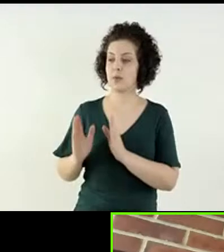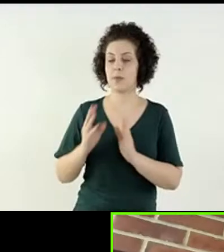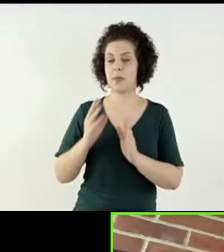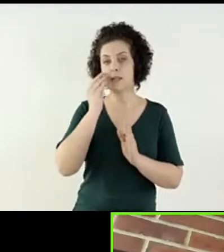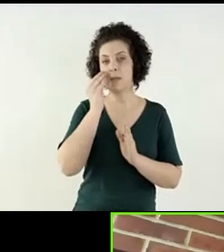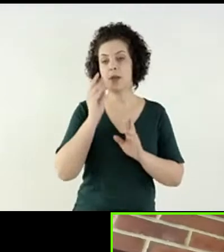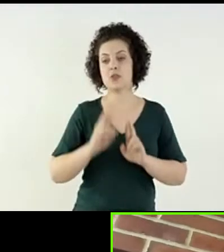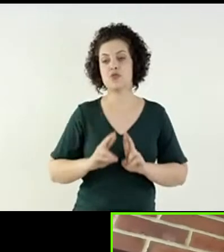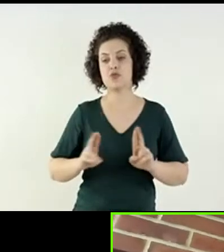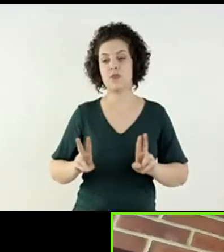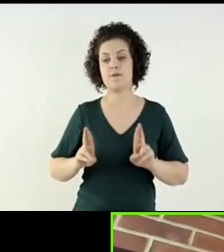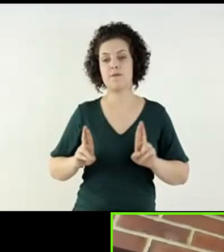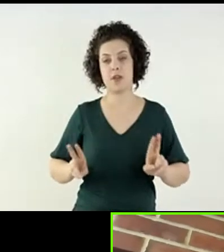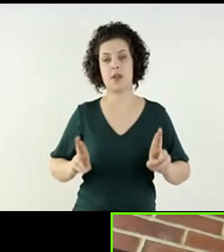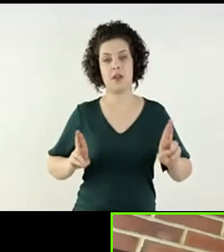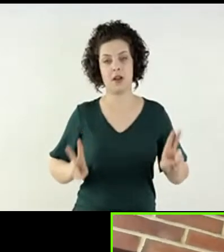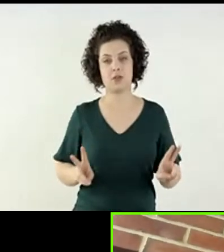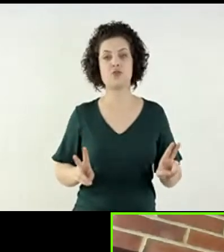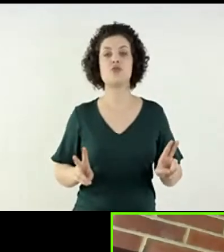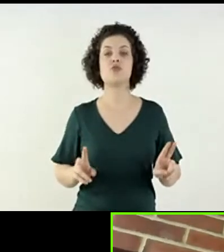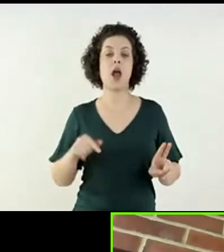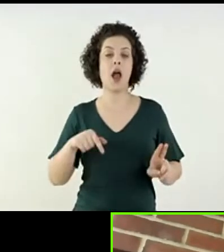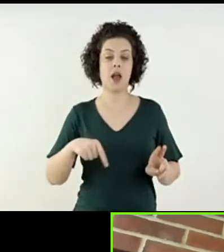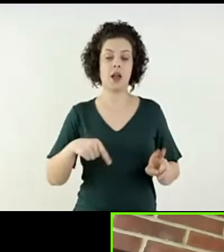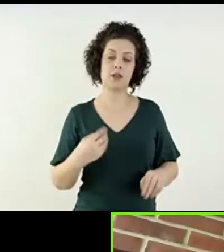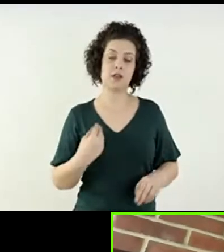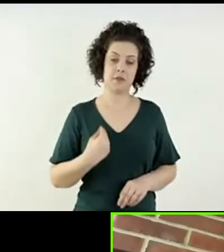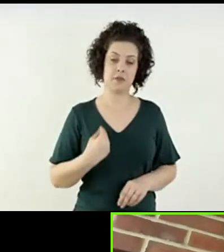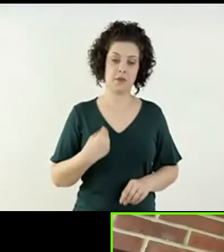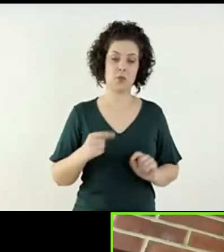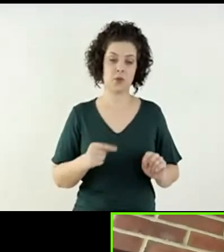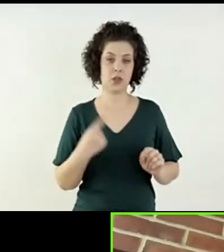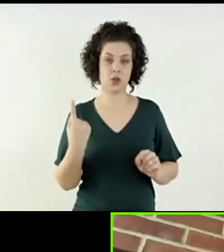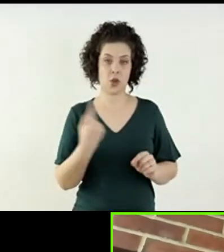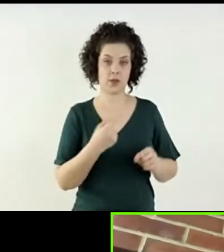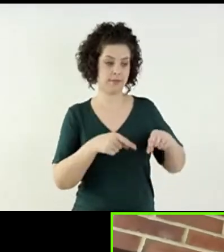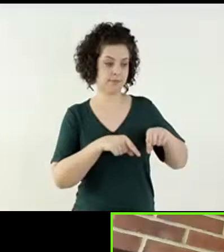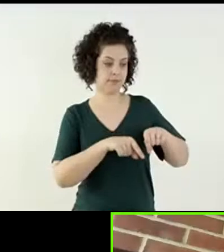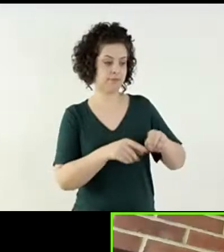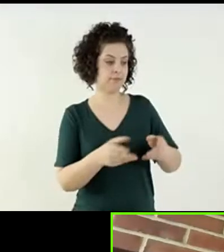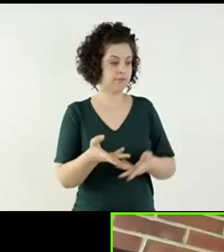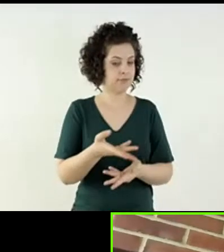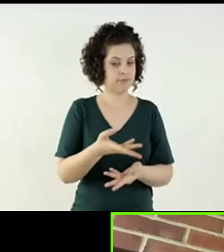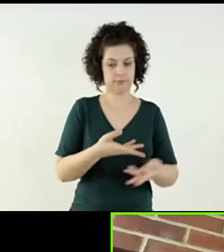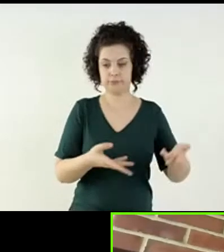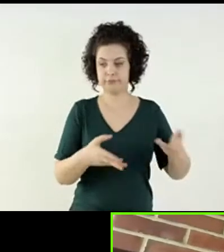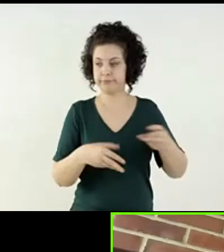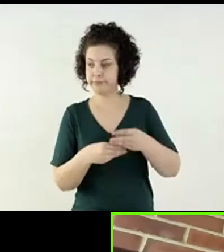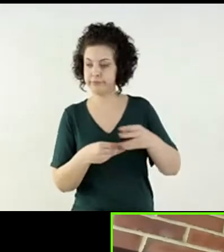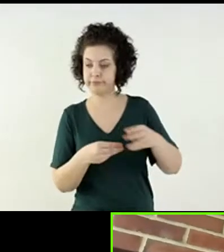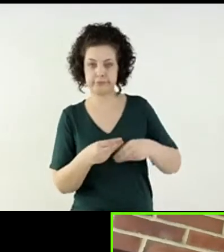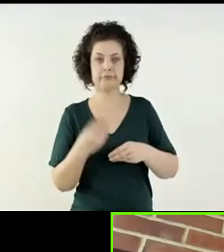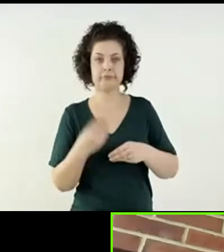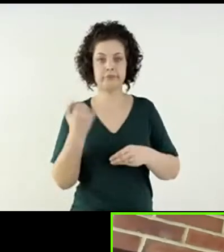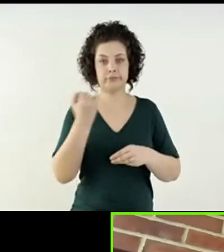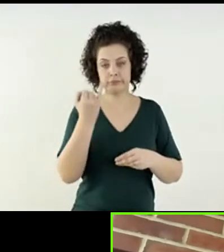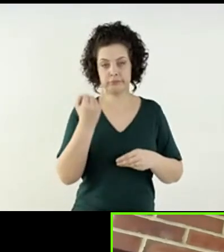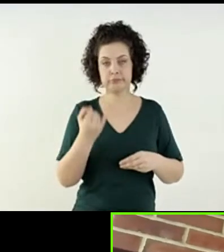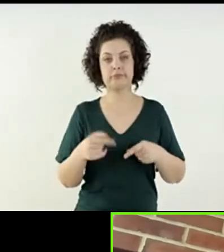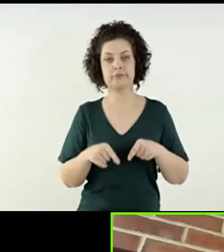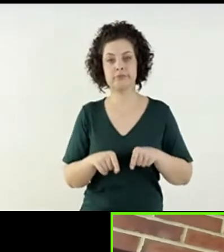are and how much those intersectionalities matter, while sort of at the same time doing the work that bell